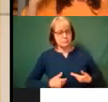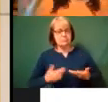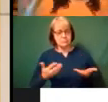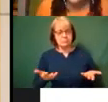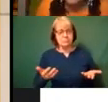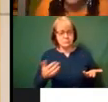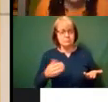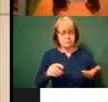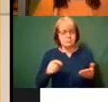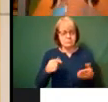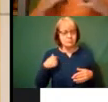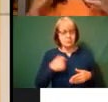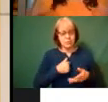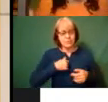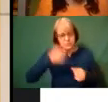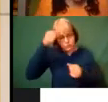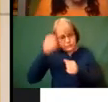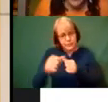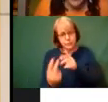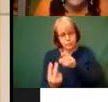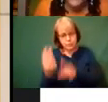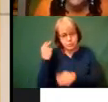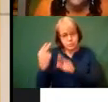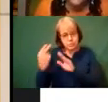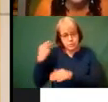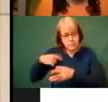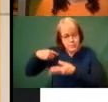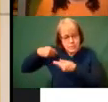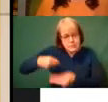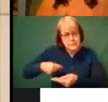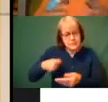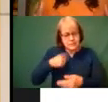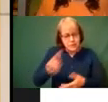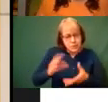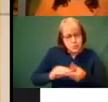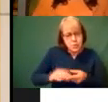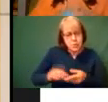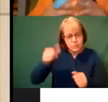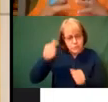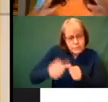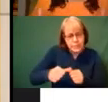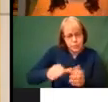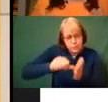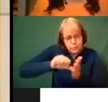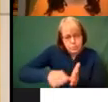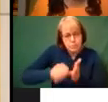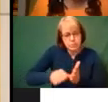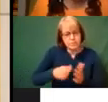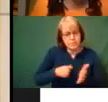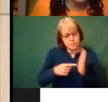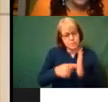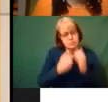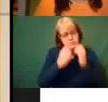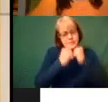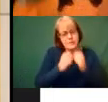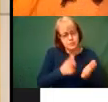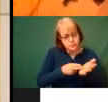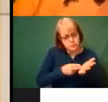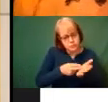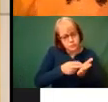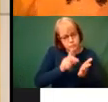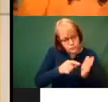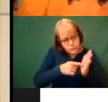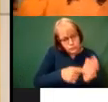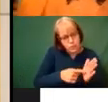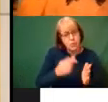are the memory keepers. You become the ones that have to tell the stories. They have to mean something in terms of developing your own truth, because the